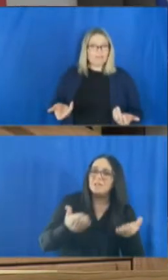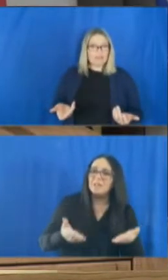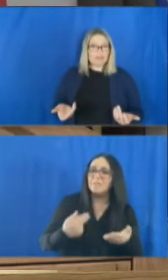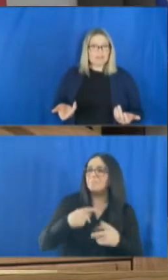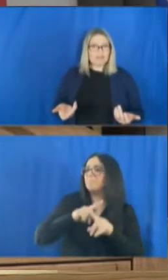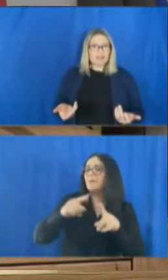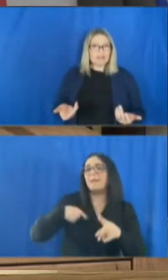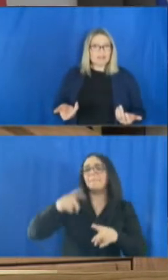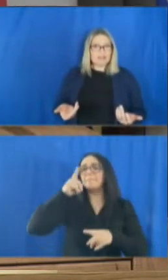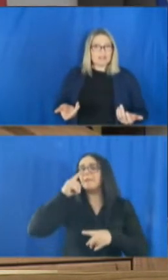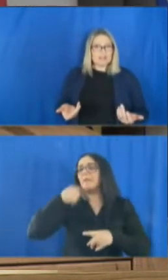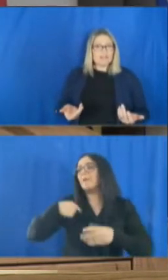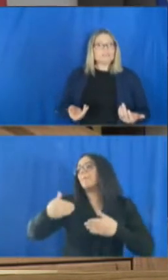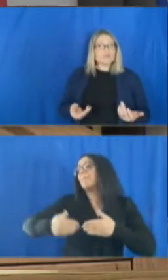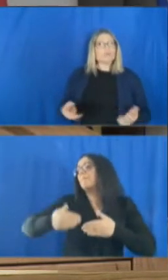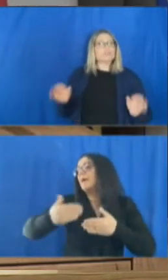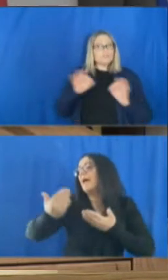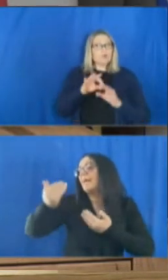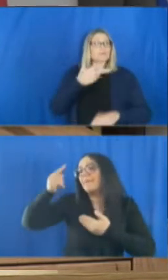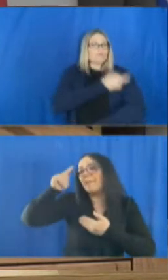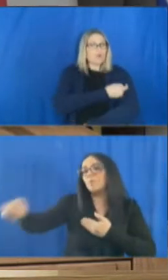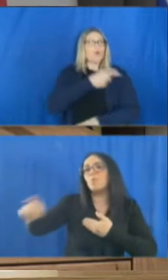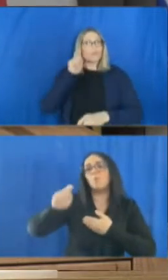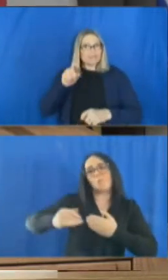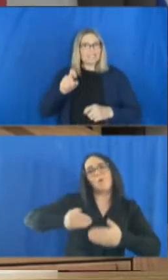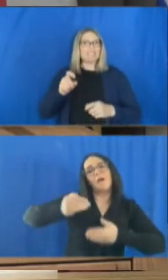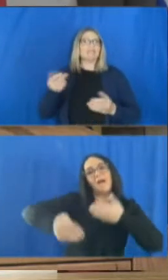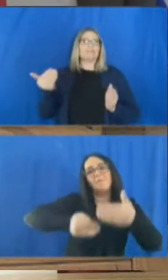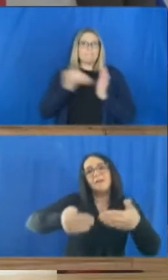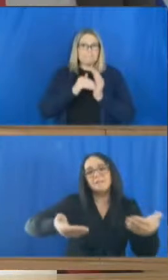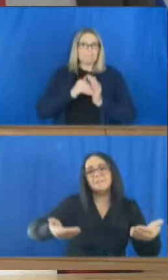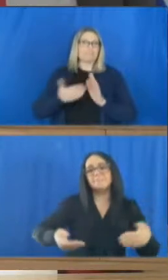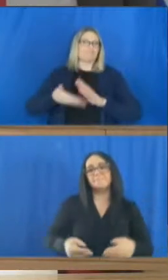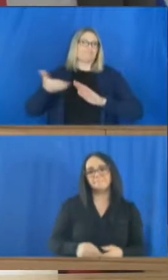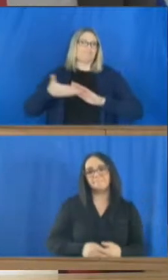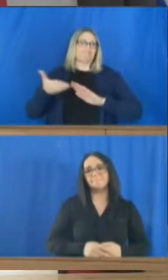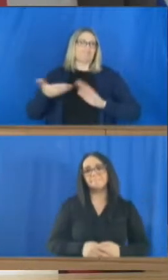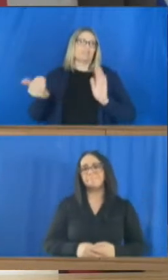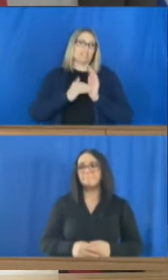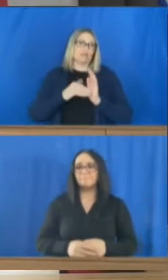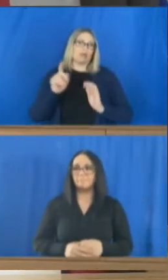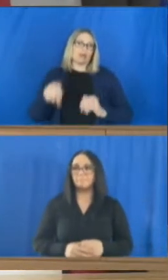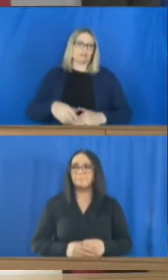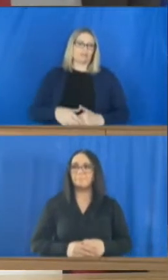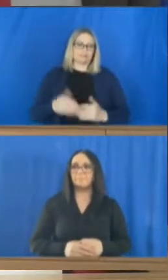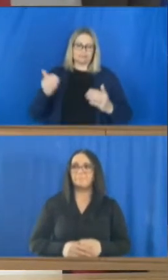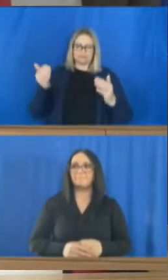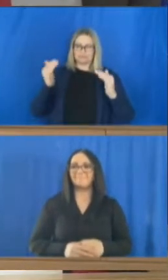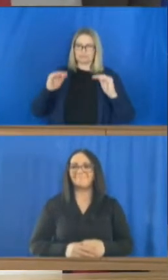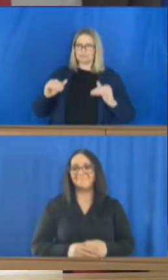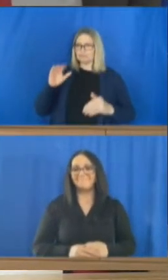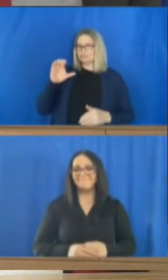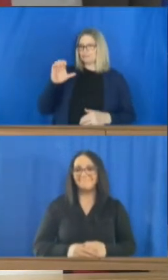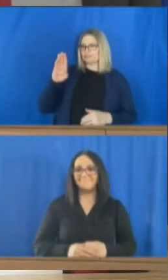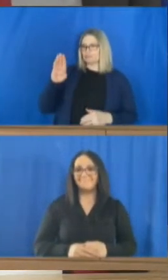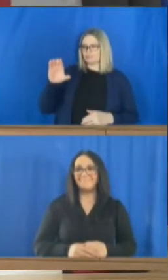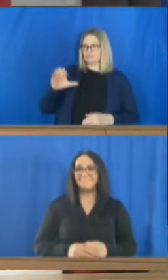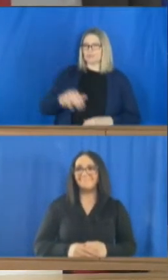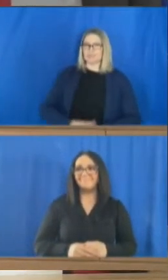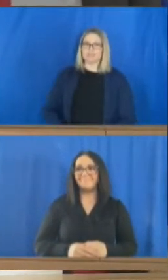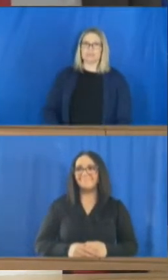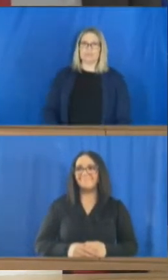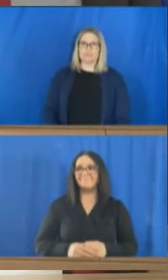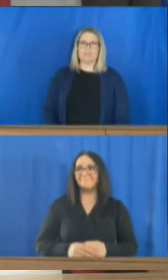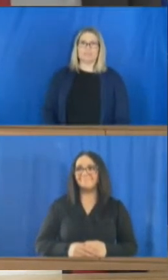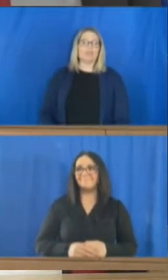you. Premier, you're talking about rewarding the vaccinated, but with the unvaccinated,